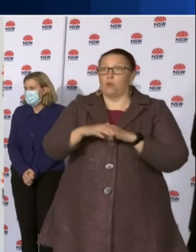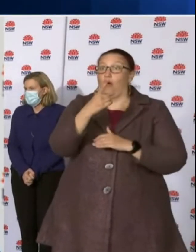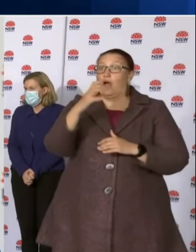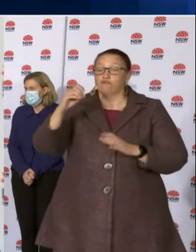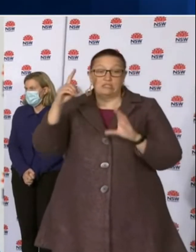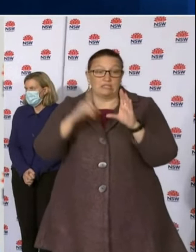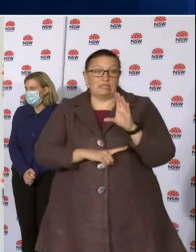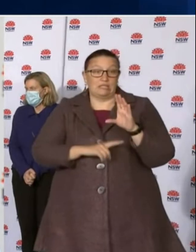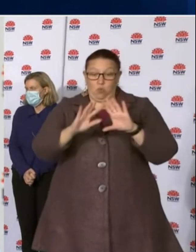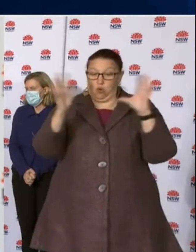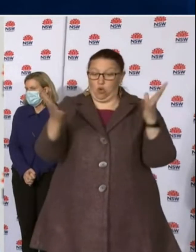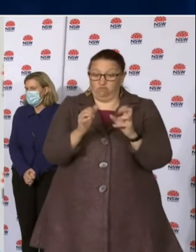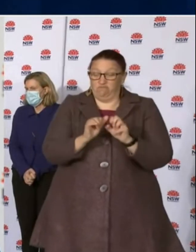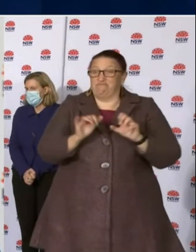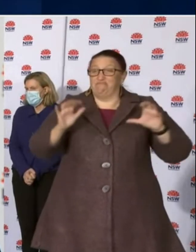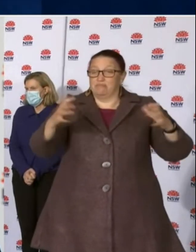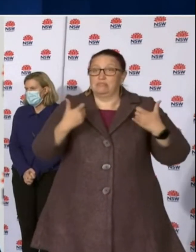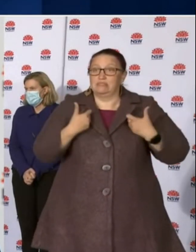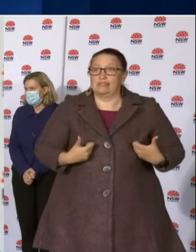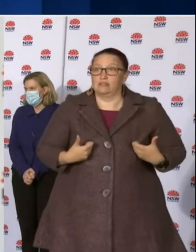figures to somebody who was